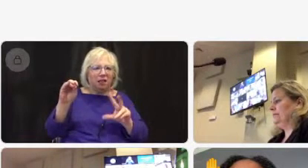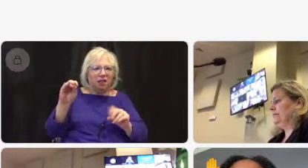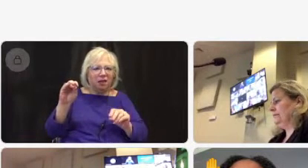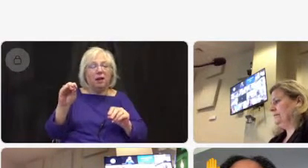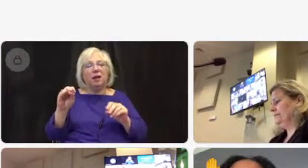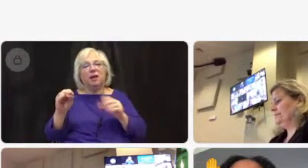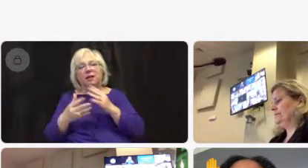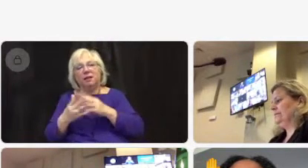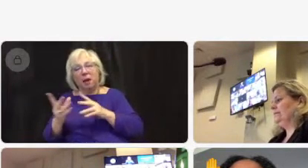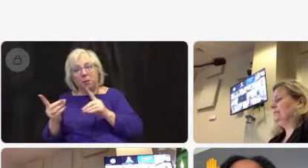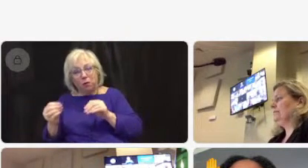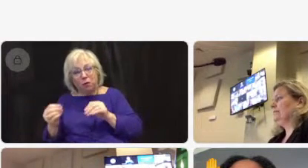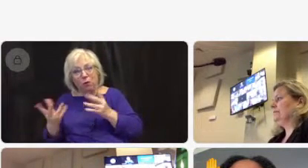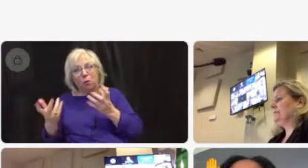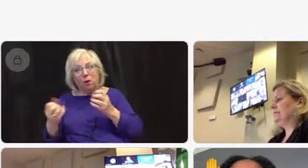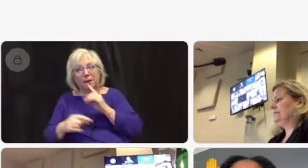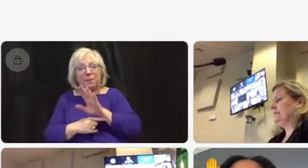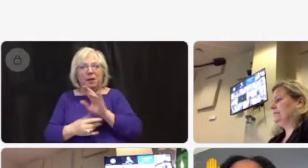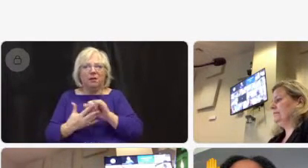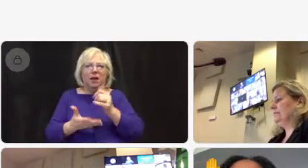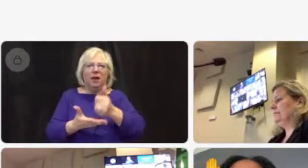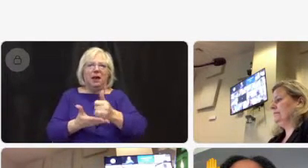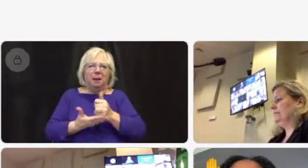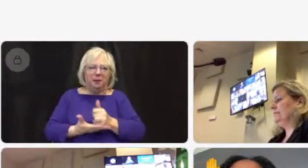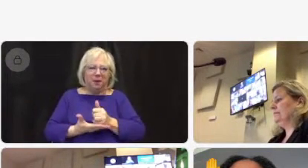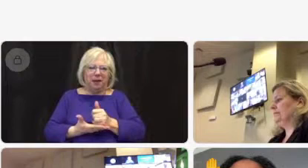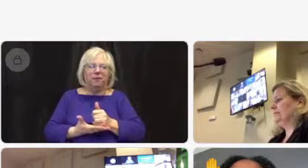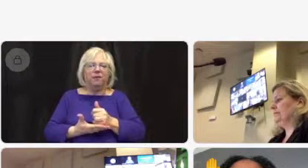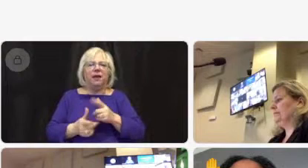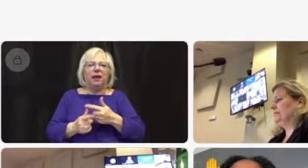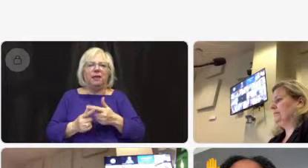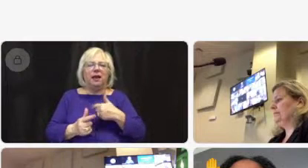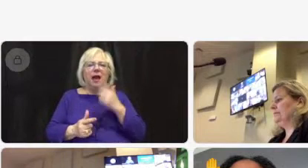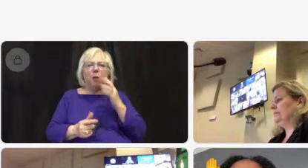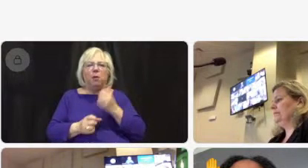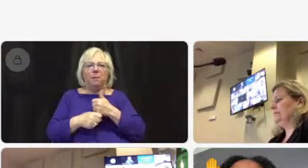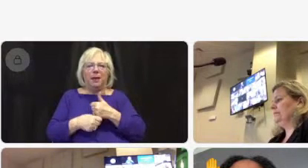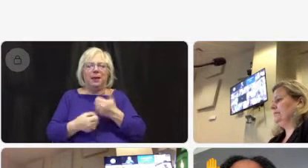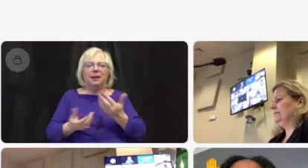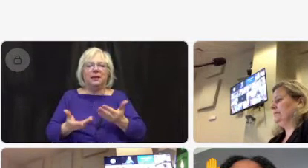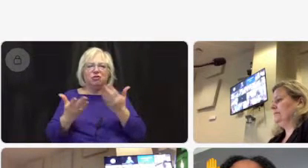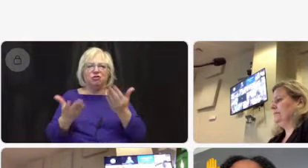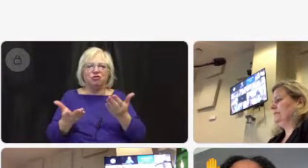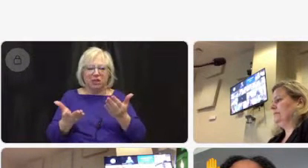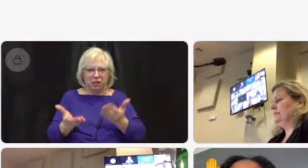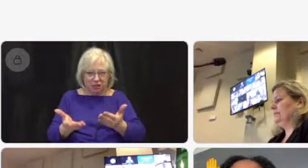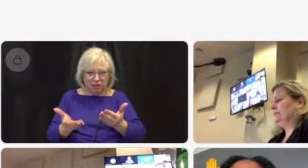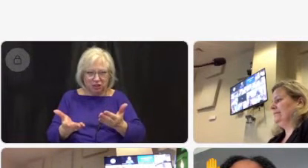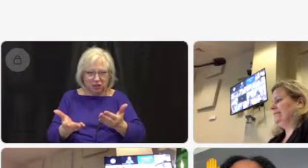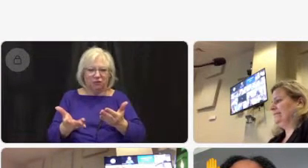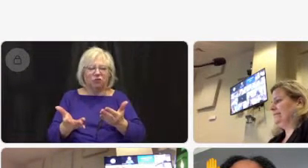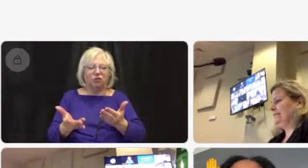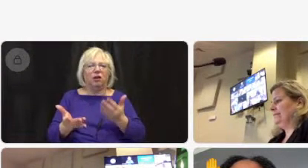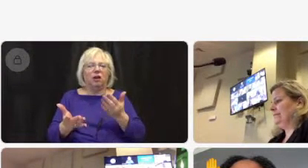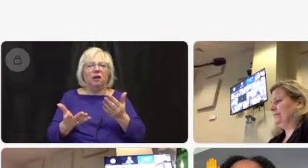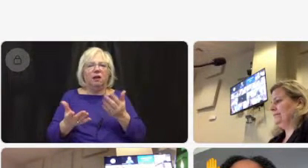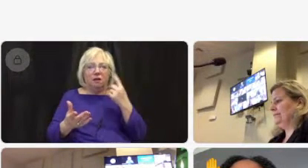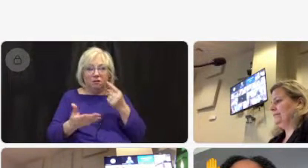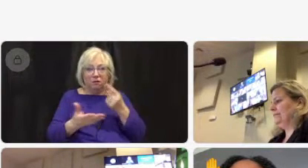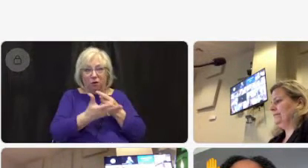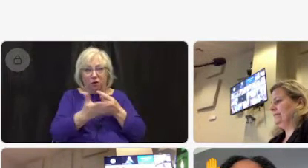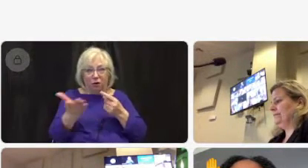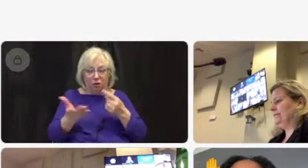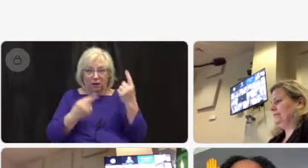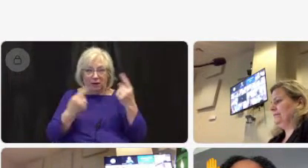do. And so that helps me. And then I'll make the suggestion for your consideration,